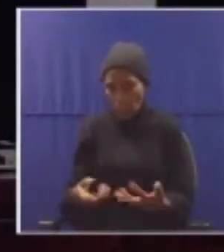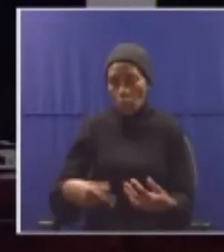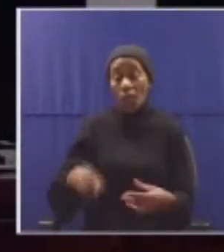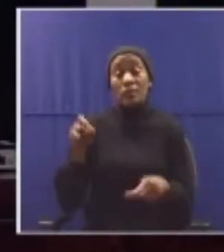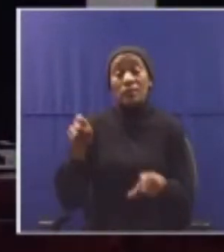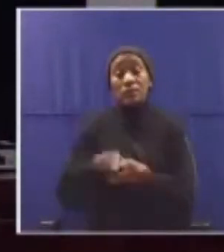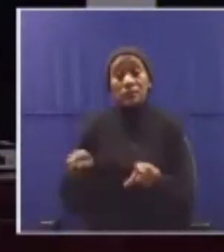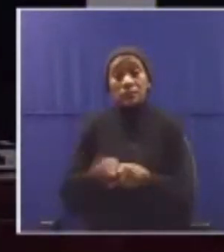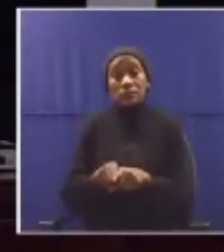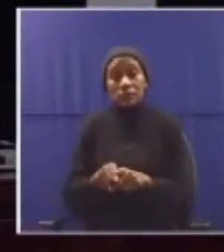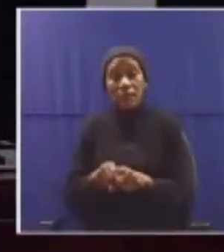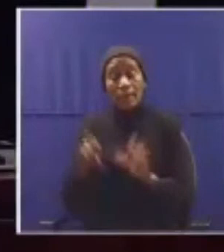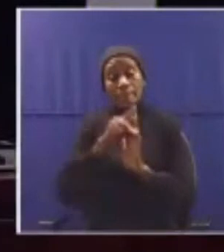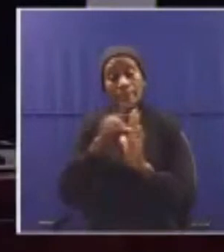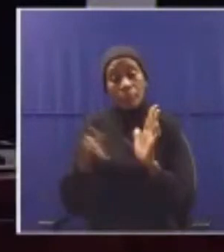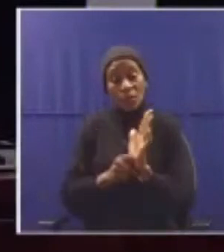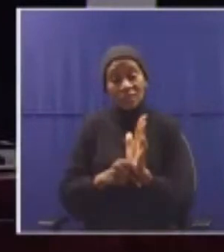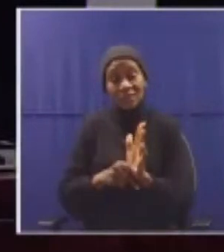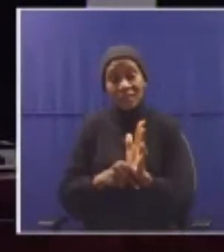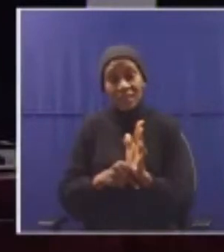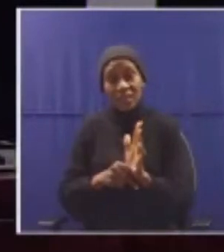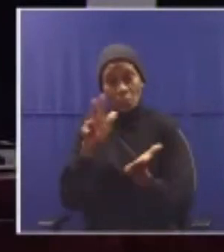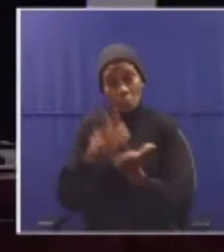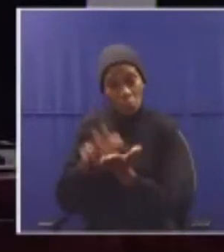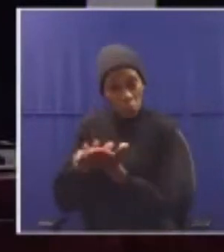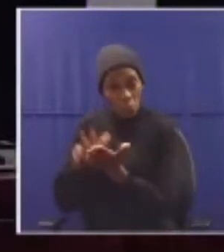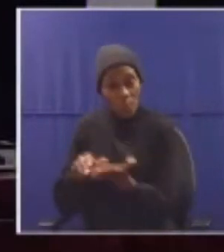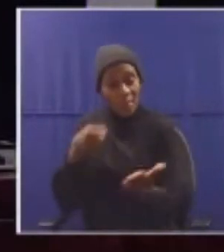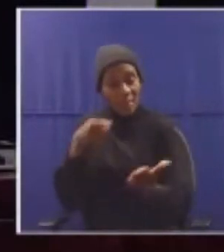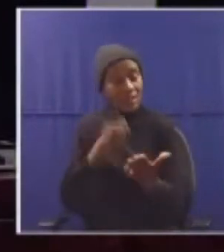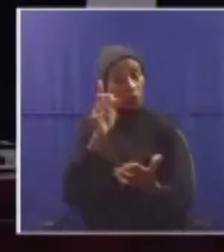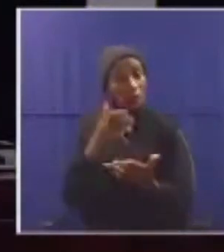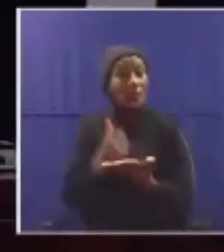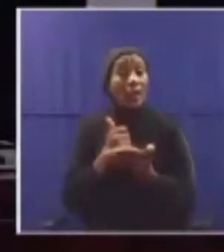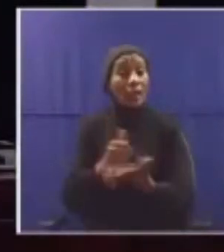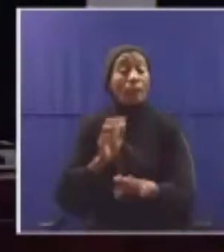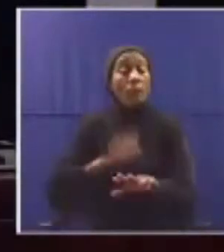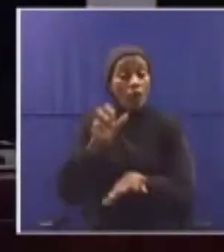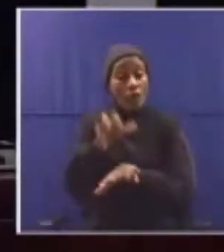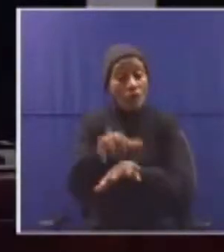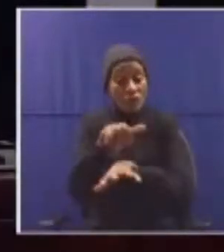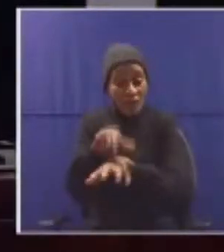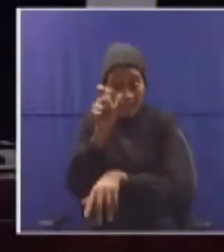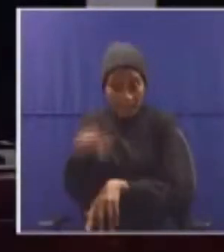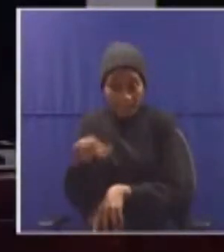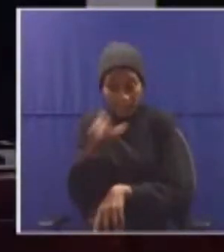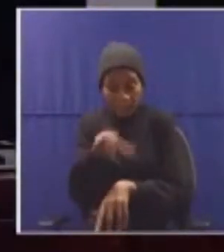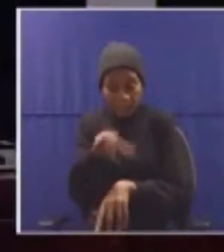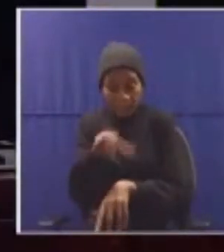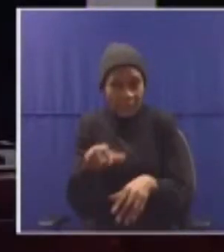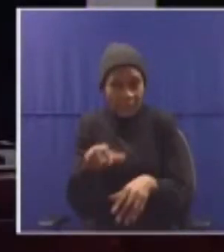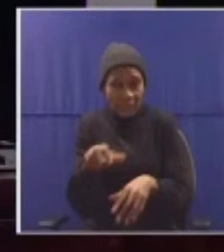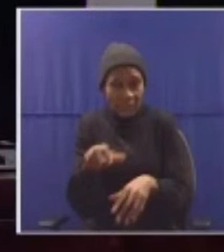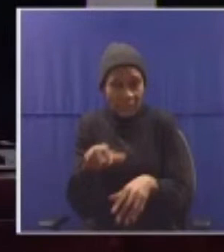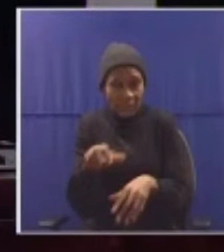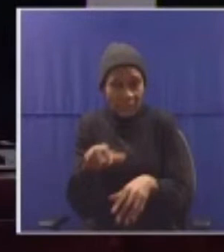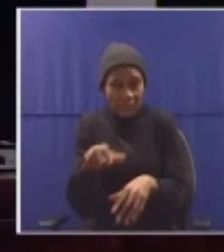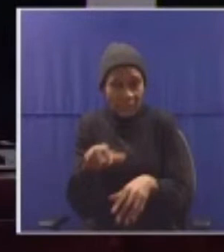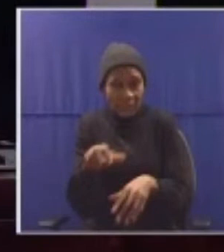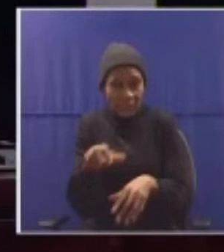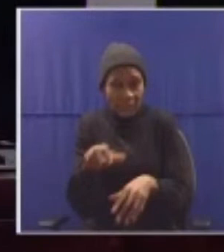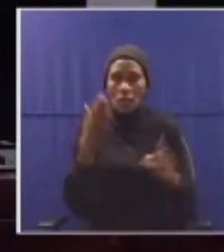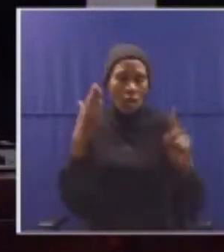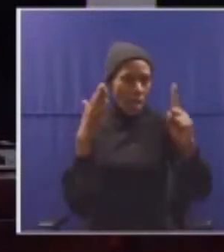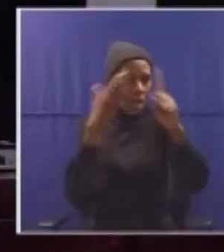including targeted policy instruments, seek to provide clear deliverables that are aimed at accelerating